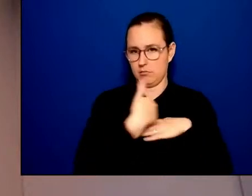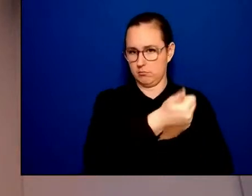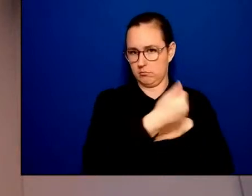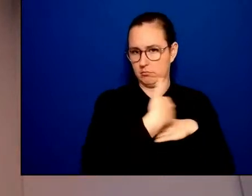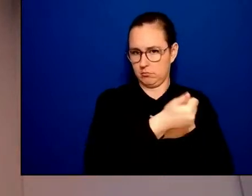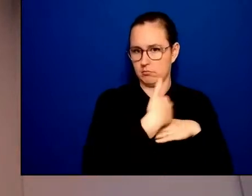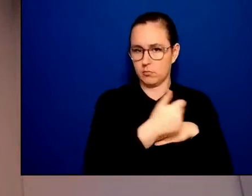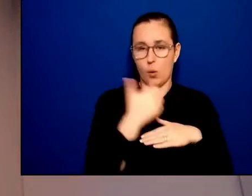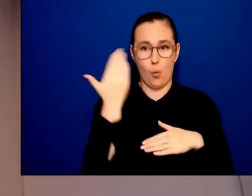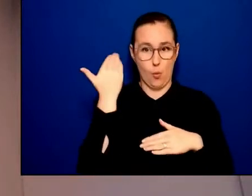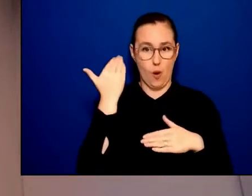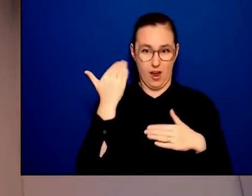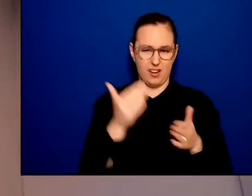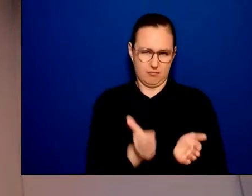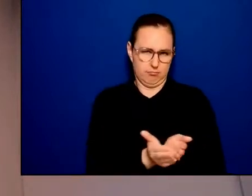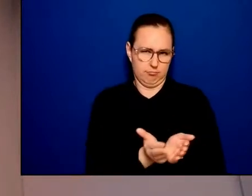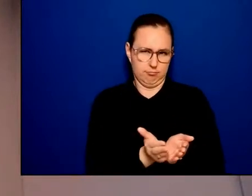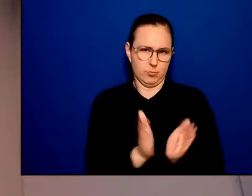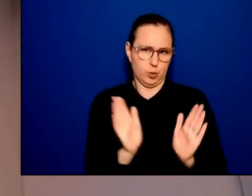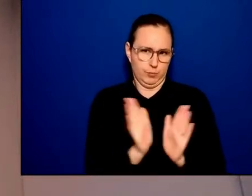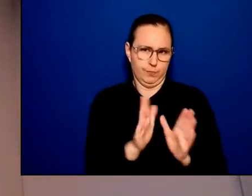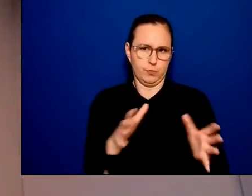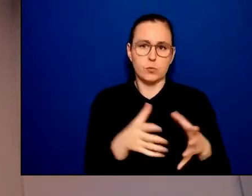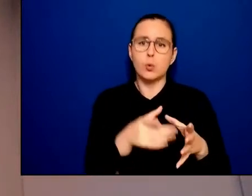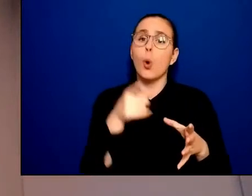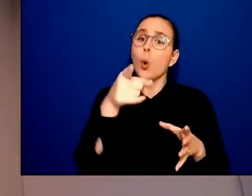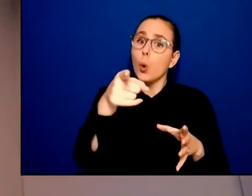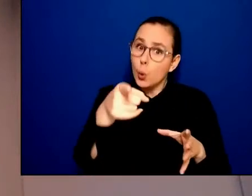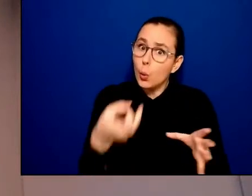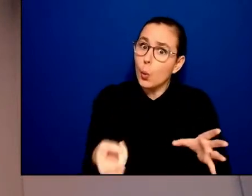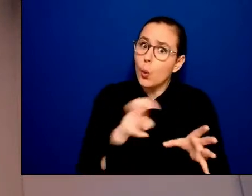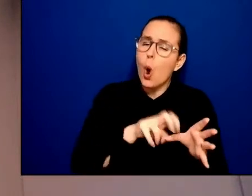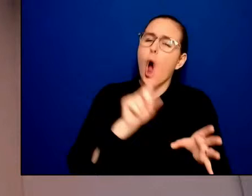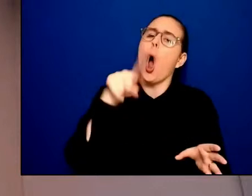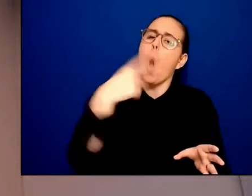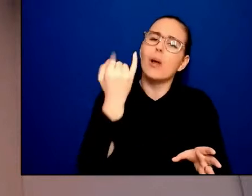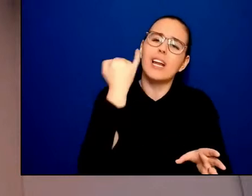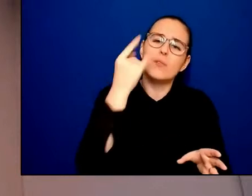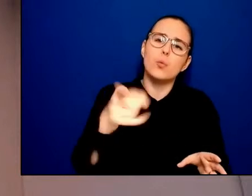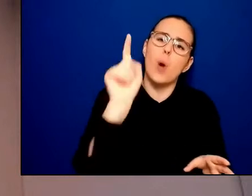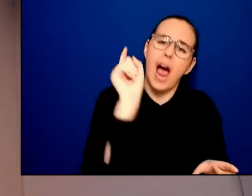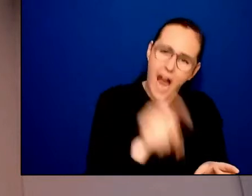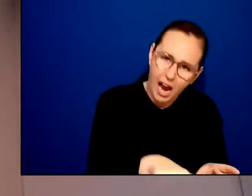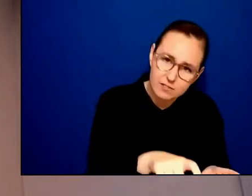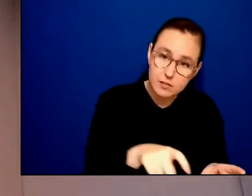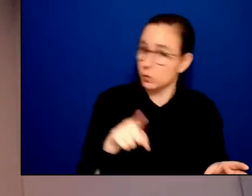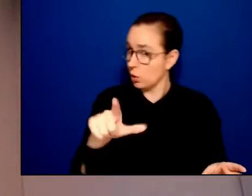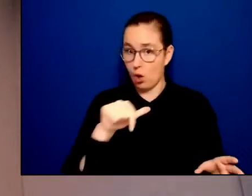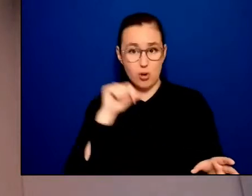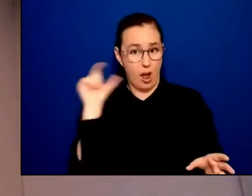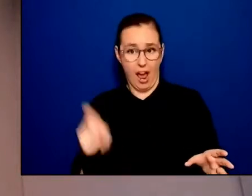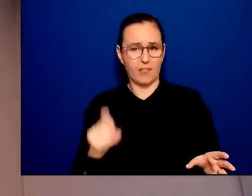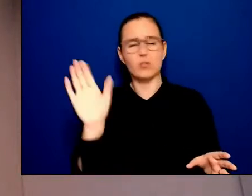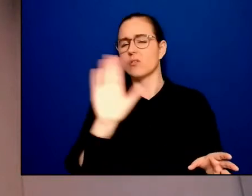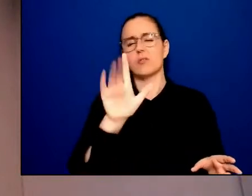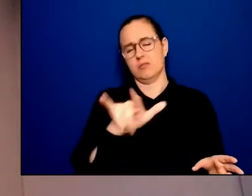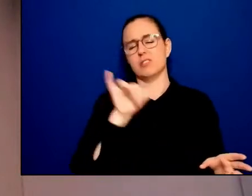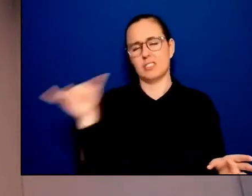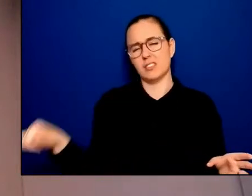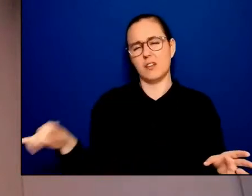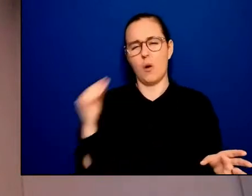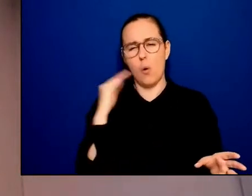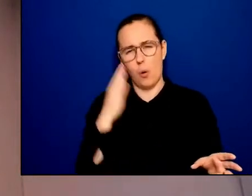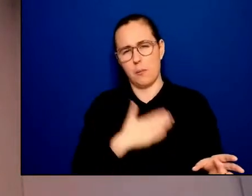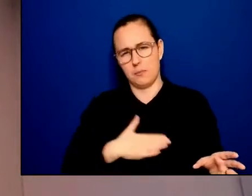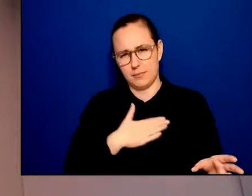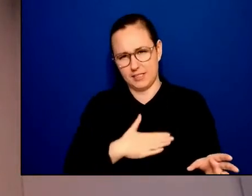movement only. If you don't need to be on any of these roads, please do avoid travel and make sure when you're traveling through the areas that you're adhering to all the signs to make sure